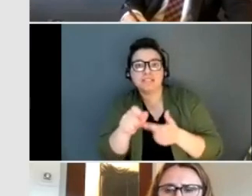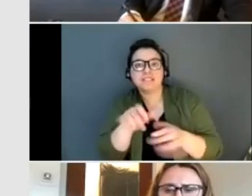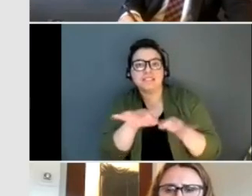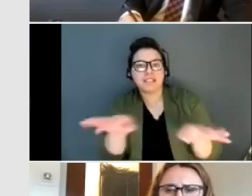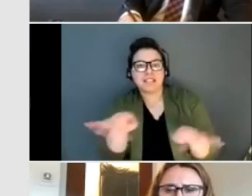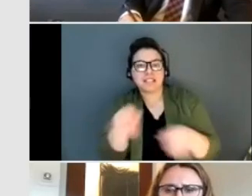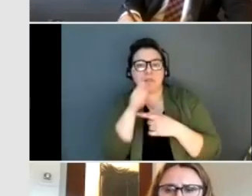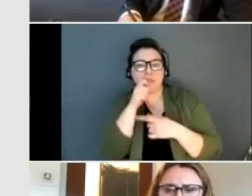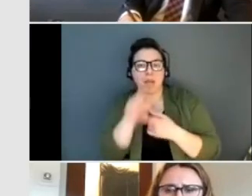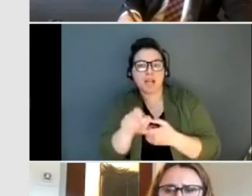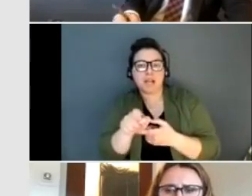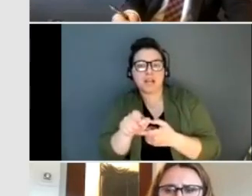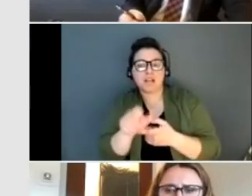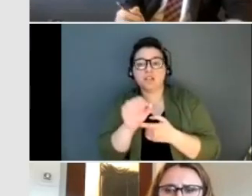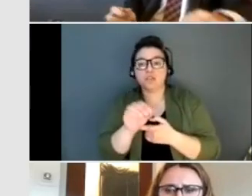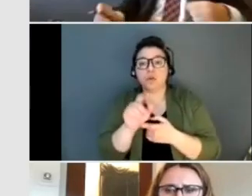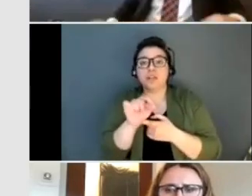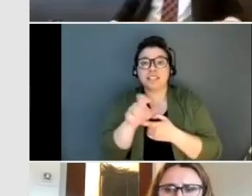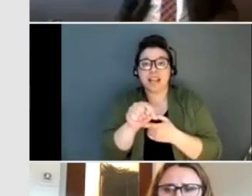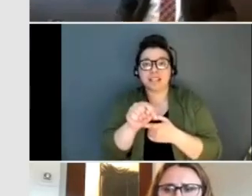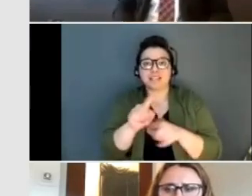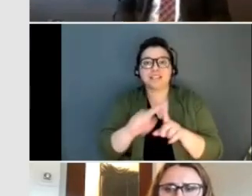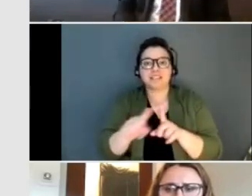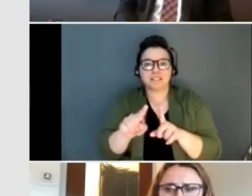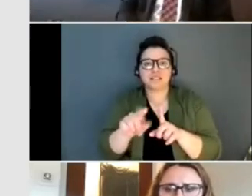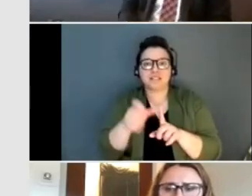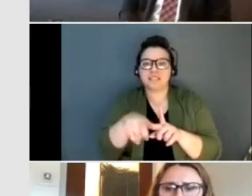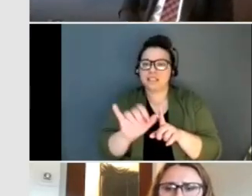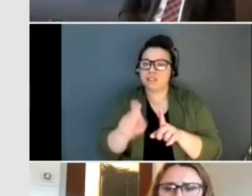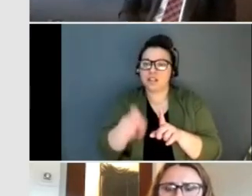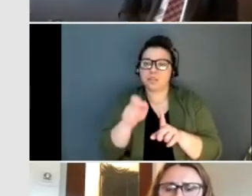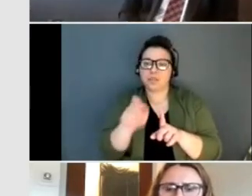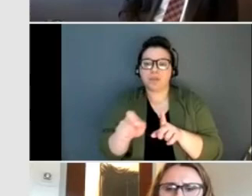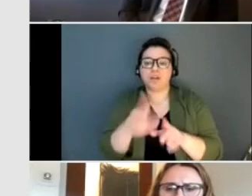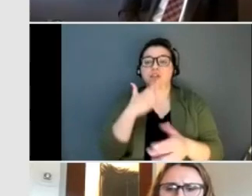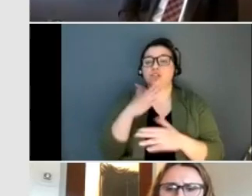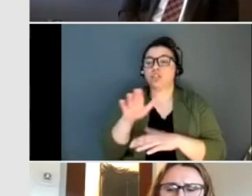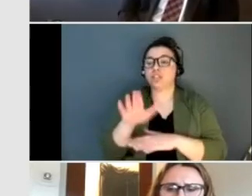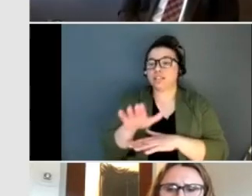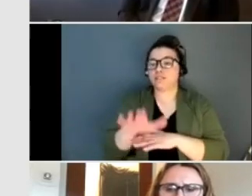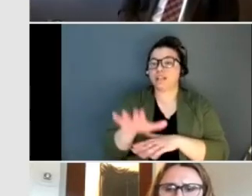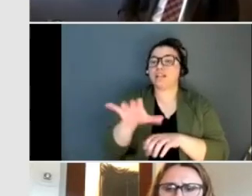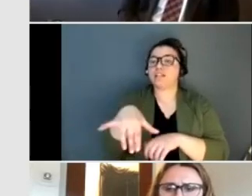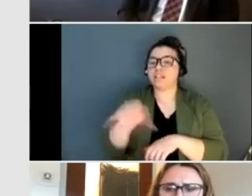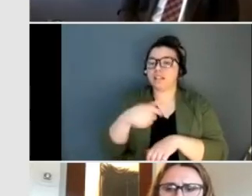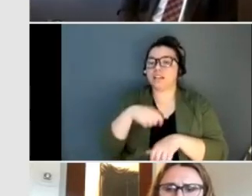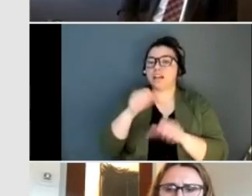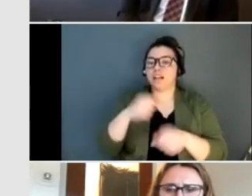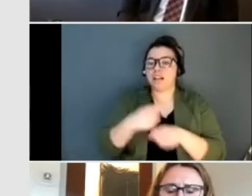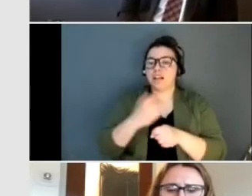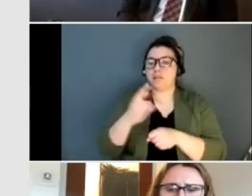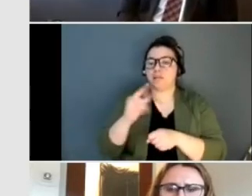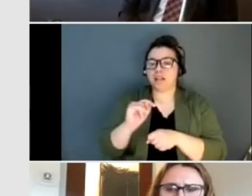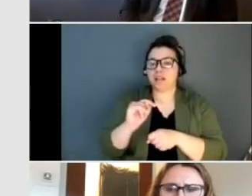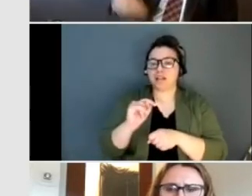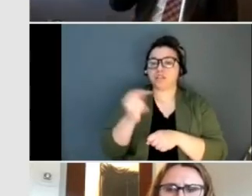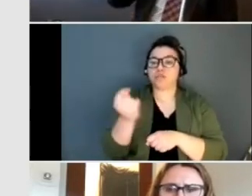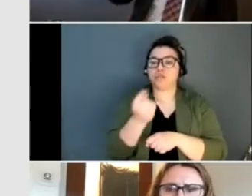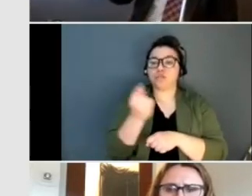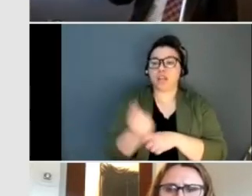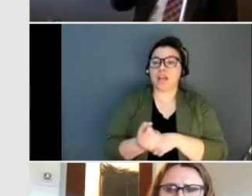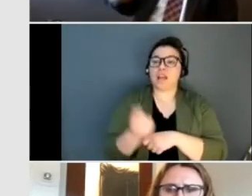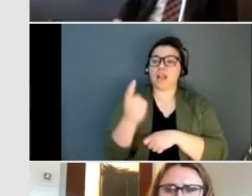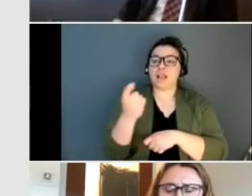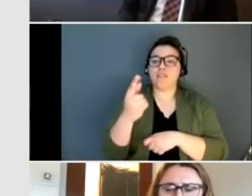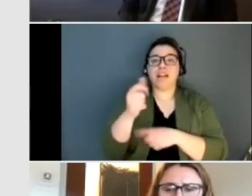now, even though it's a text. Good evening. Yes, I can make it Tuesday at 11. And let's make sure we're saying 11 a.m., right? Let's make